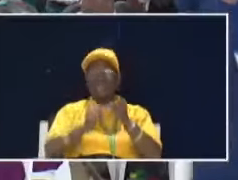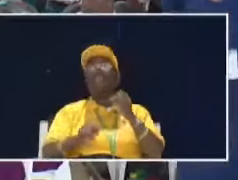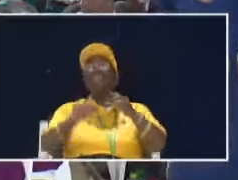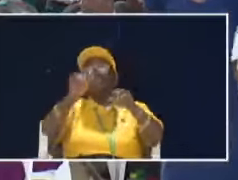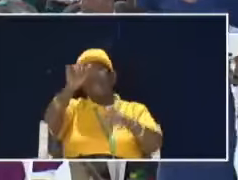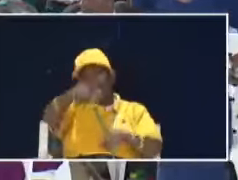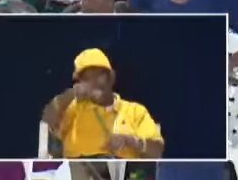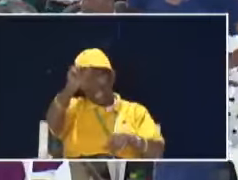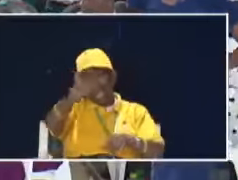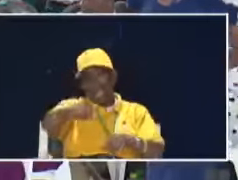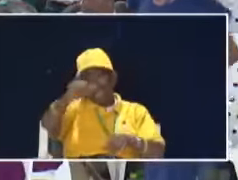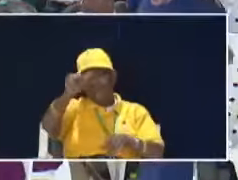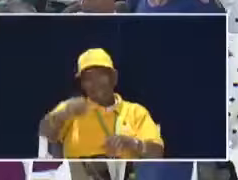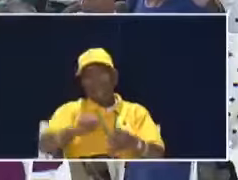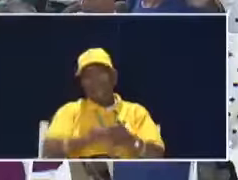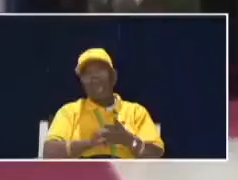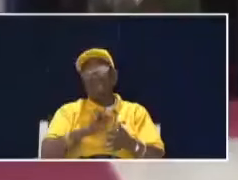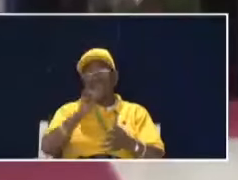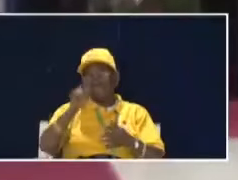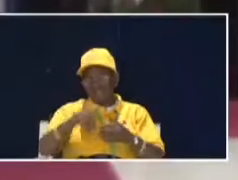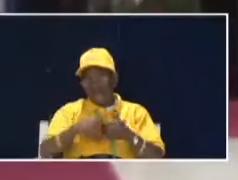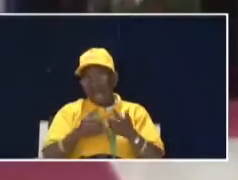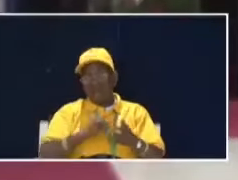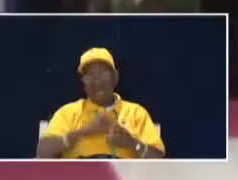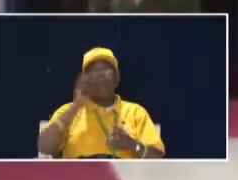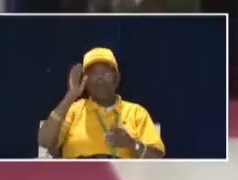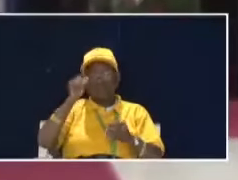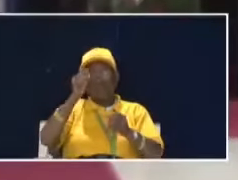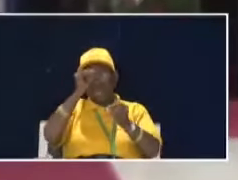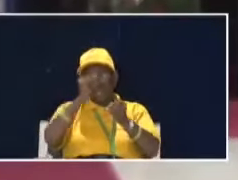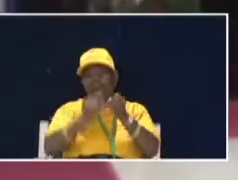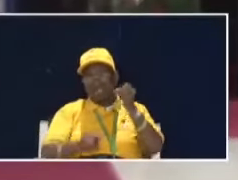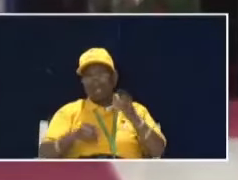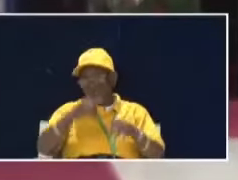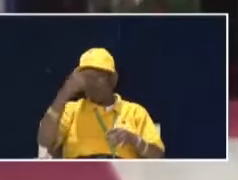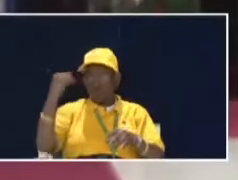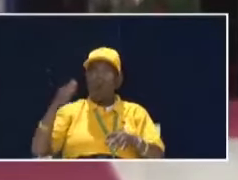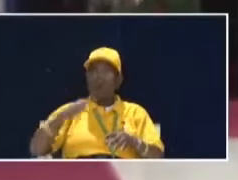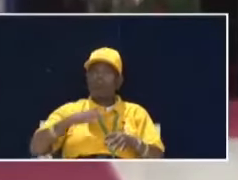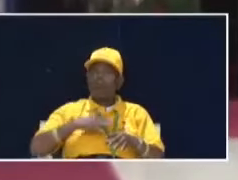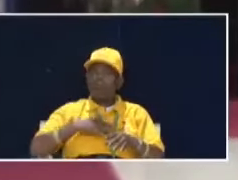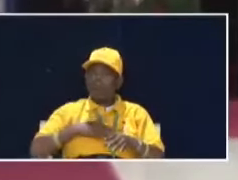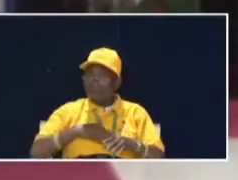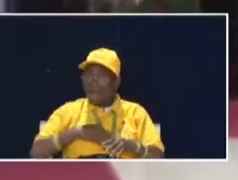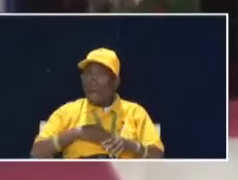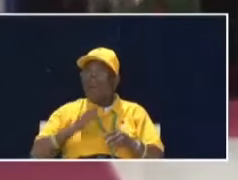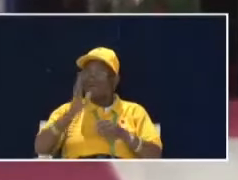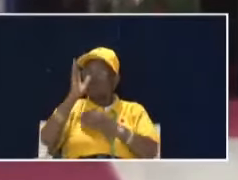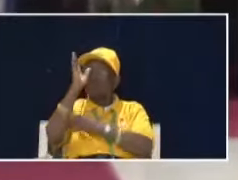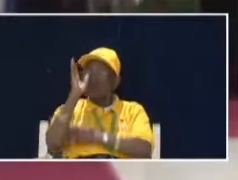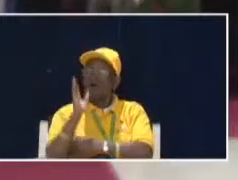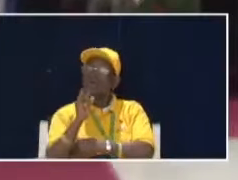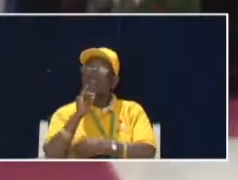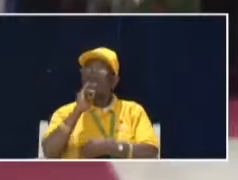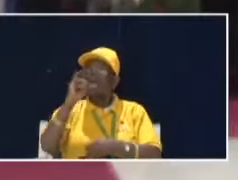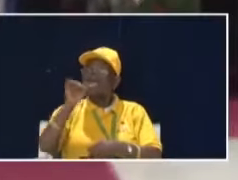Because my God is a holy God.